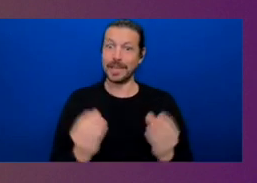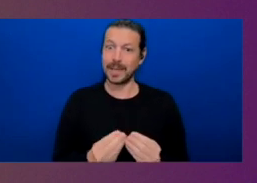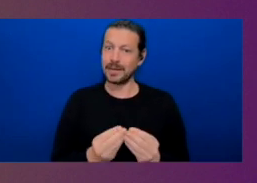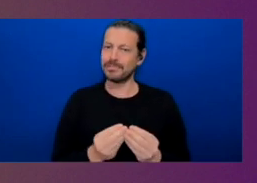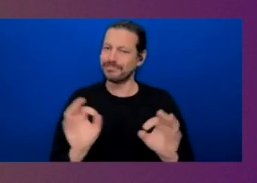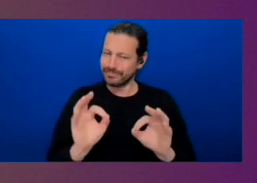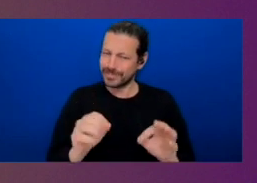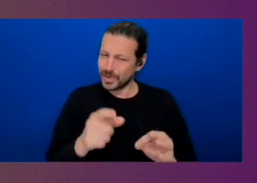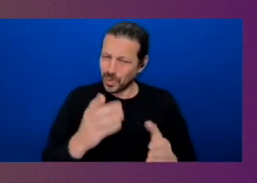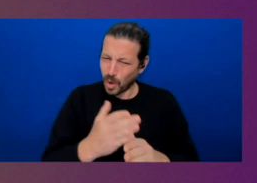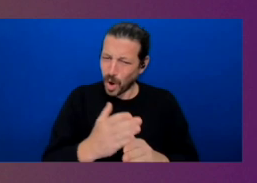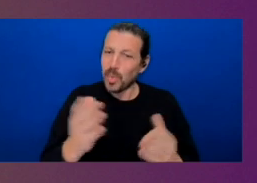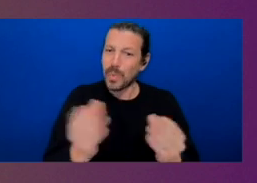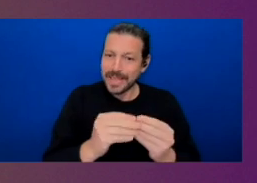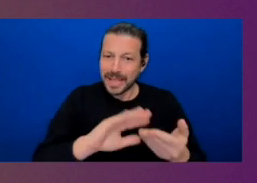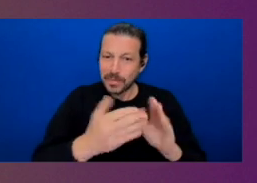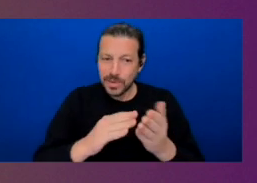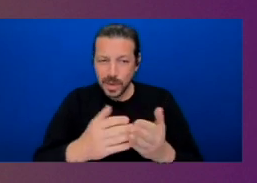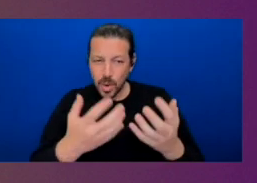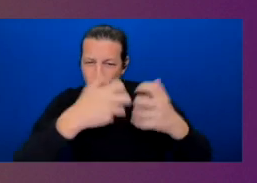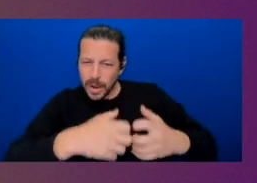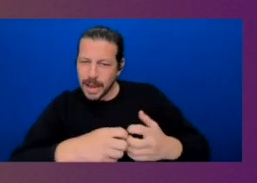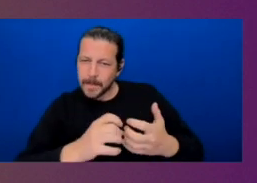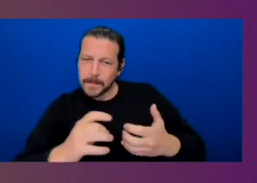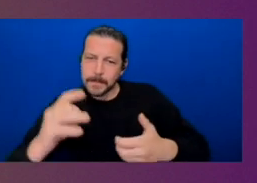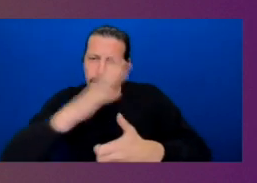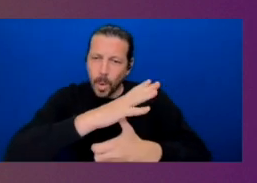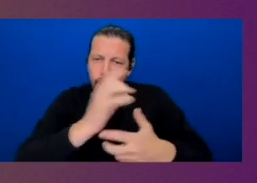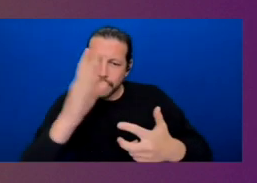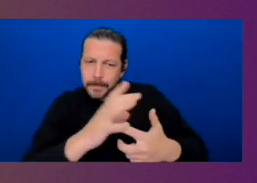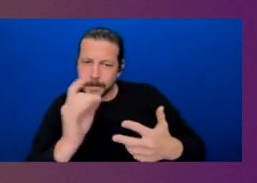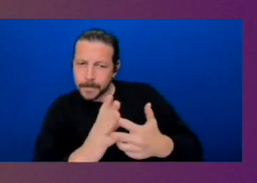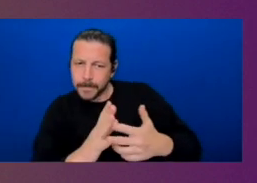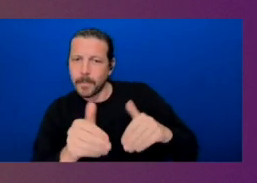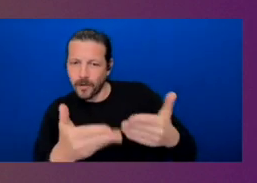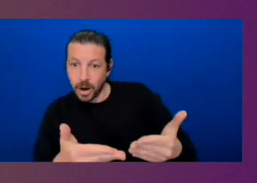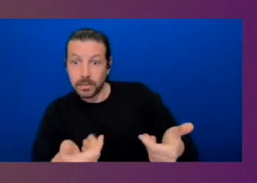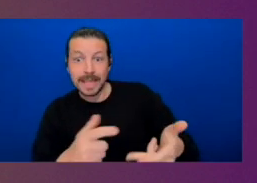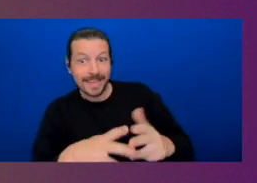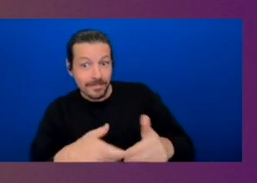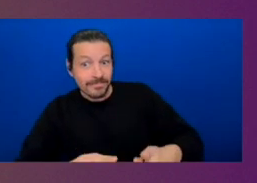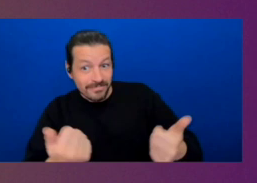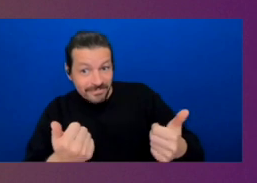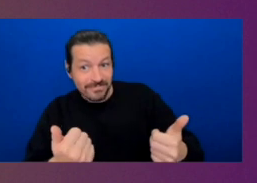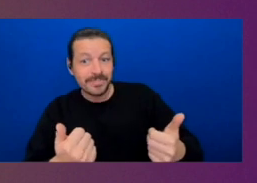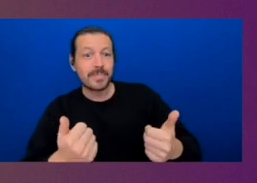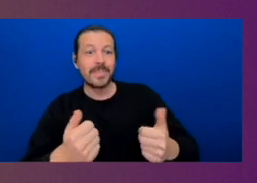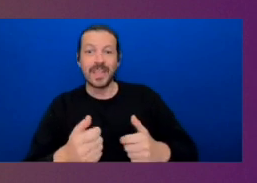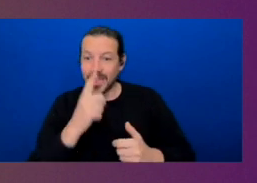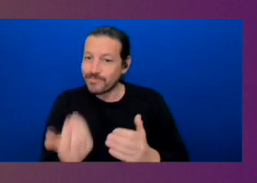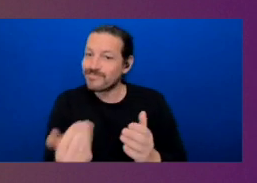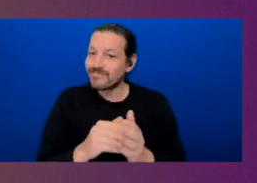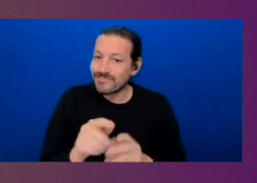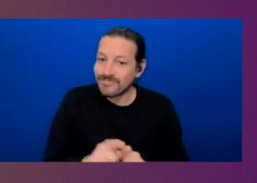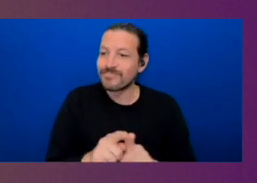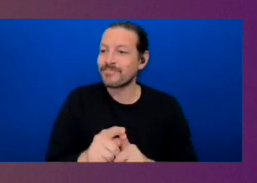community to understand what is the most important thing and provide the most important options first. And when you become successful, as Leonie said, learn something new every day,